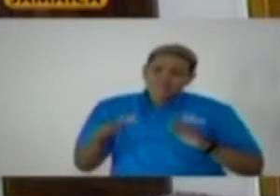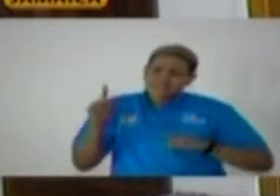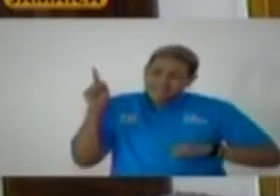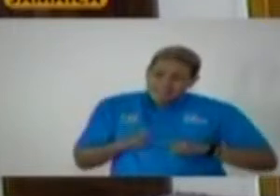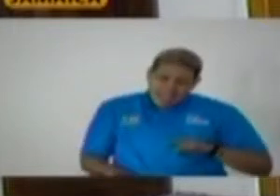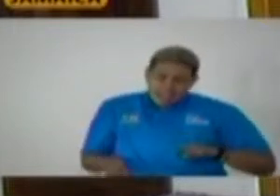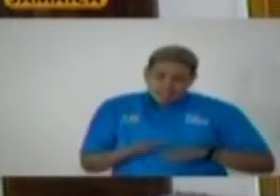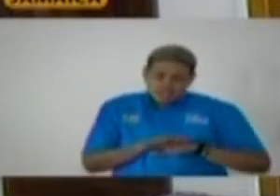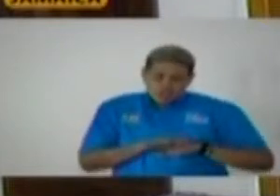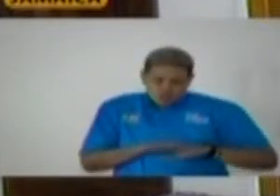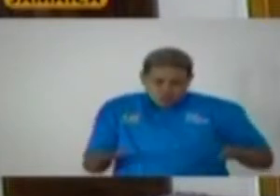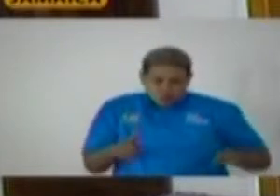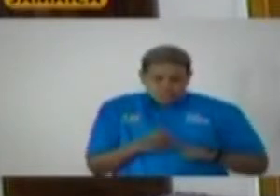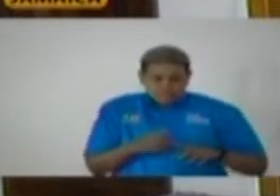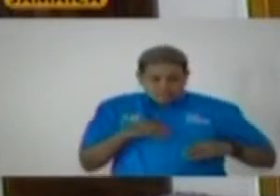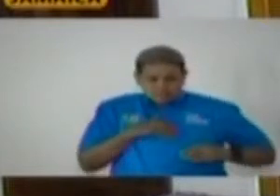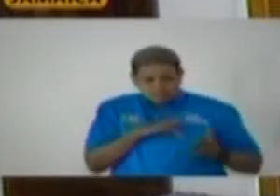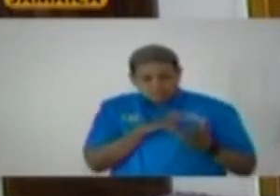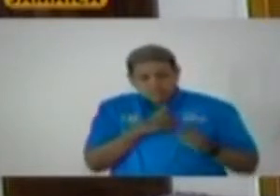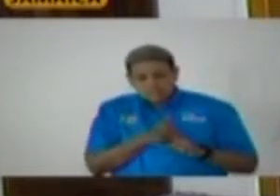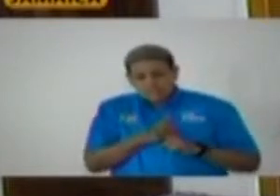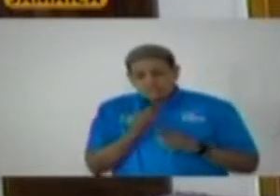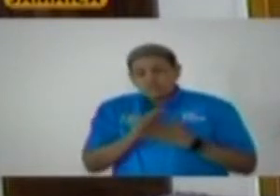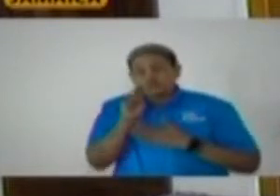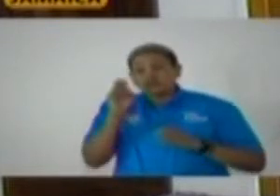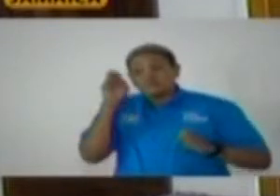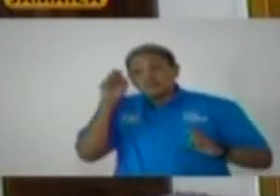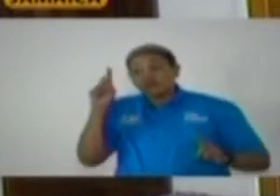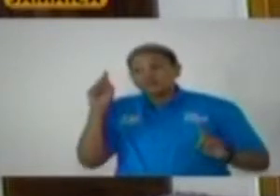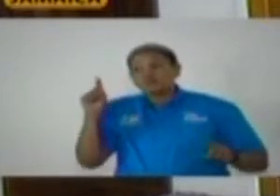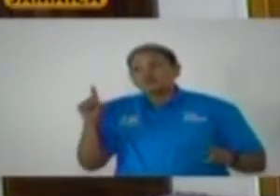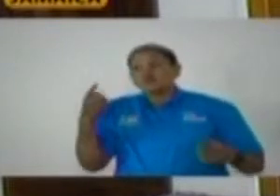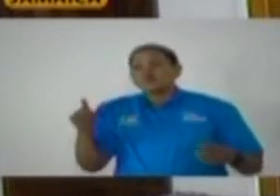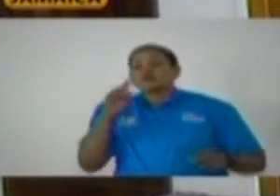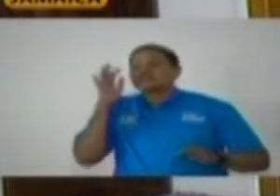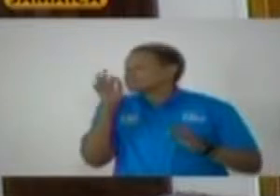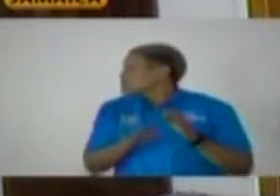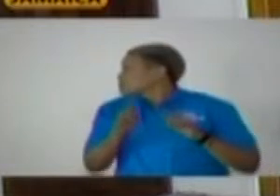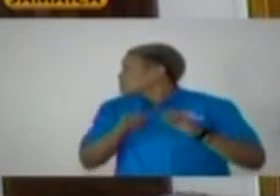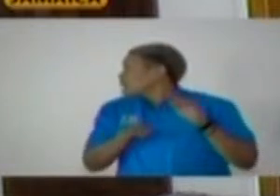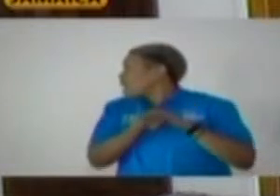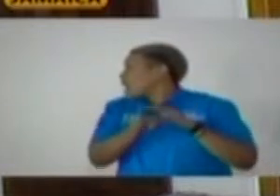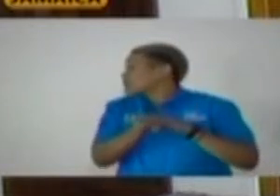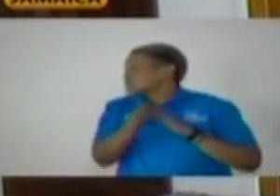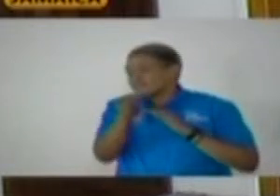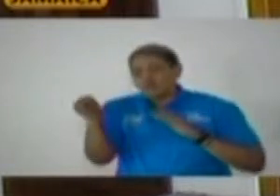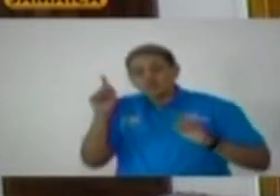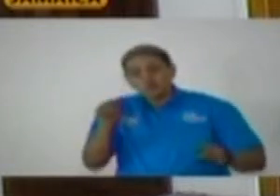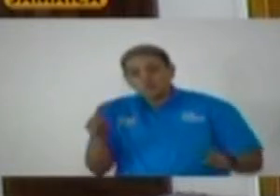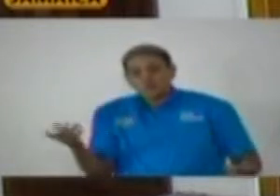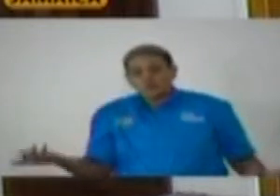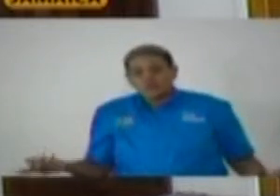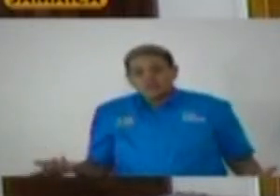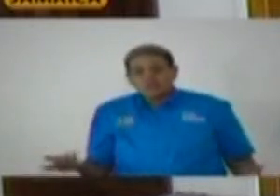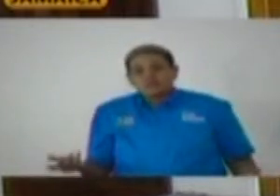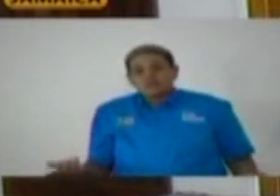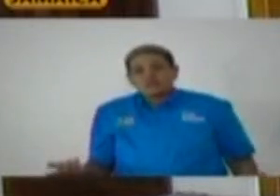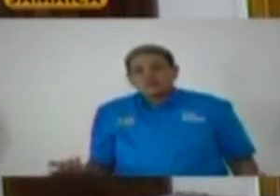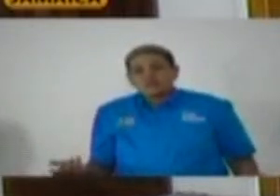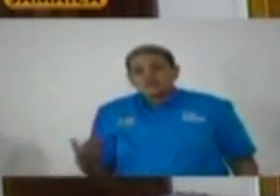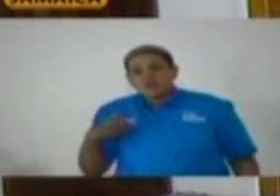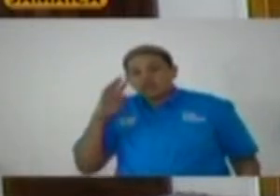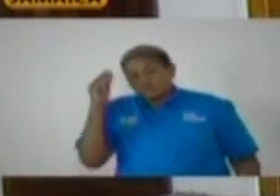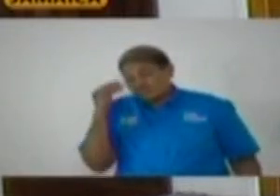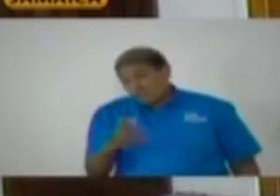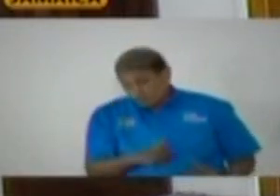cannot and do not take advantage of tertiary studies is that they simply can't access the funding to do so. And I would